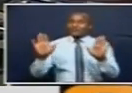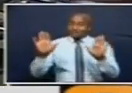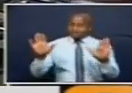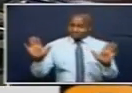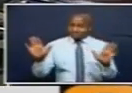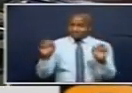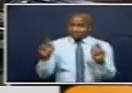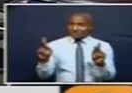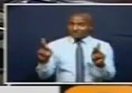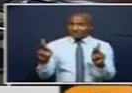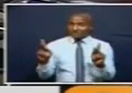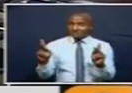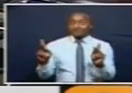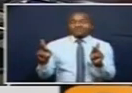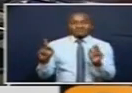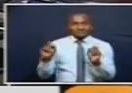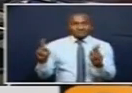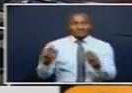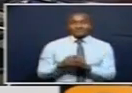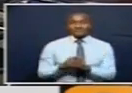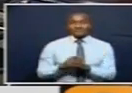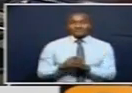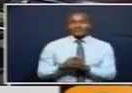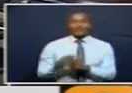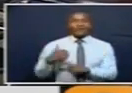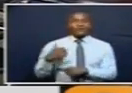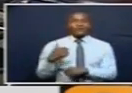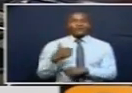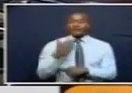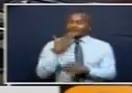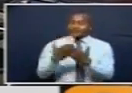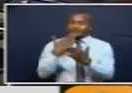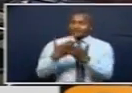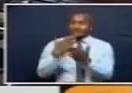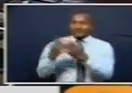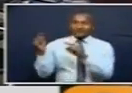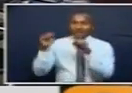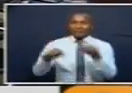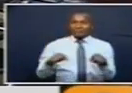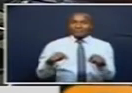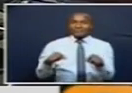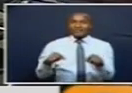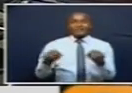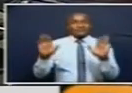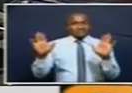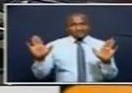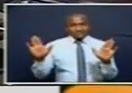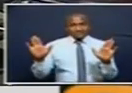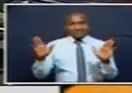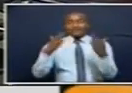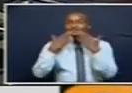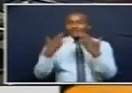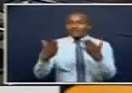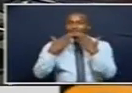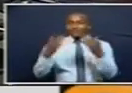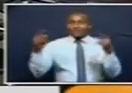we will communicate to the Rift Valley. I want to tell you, we will not just communicate to the Rift Valley. Gentlemen, thank you for making time. We will communicate to all our followers. Thank you for